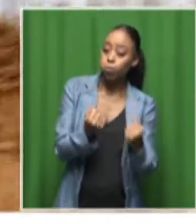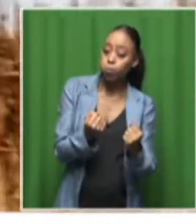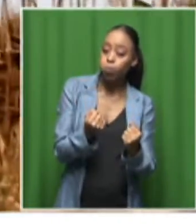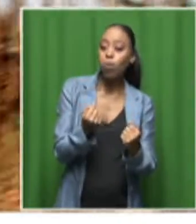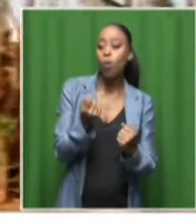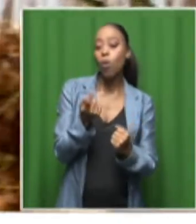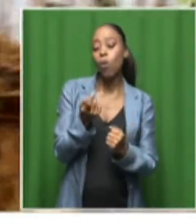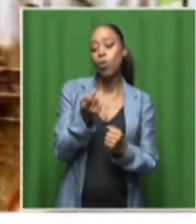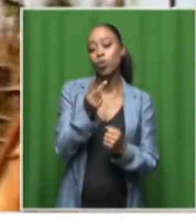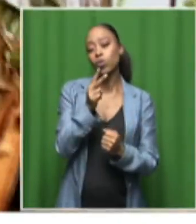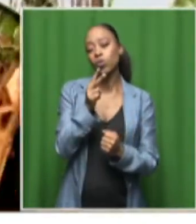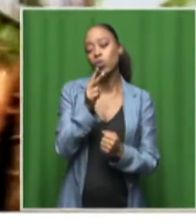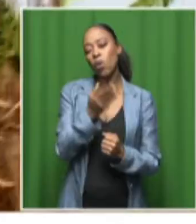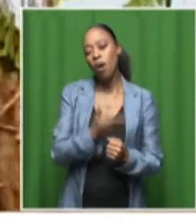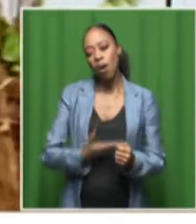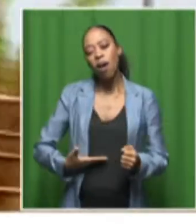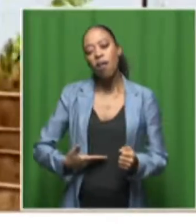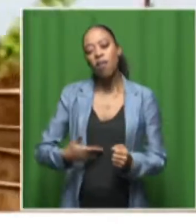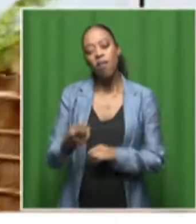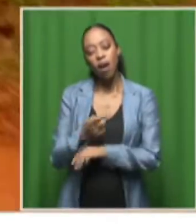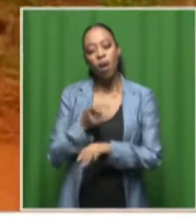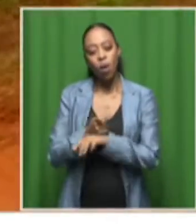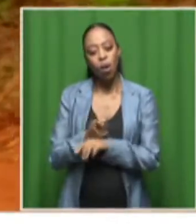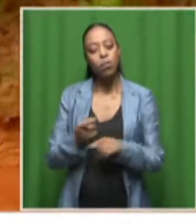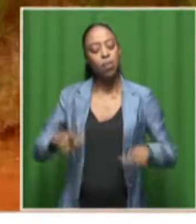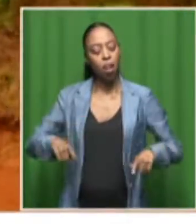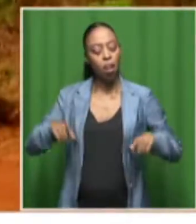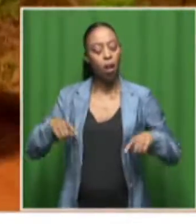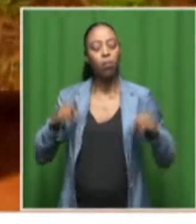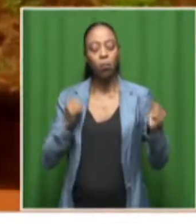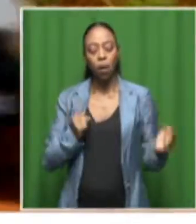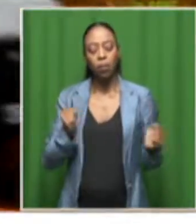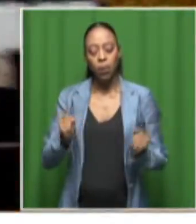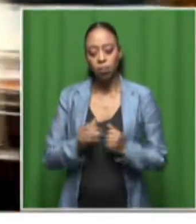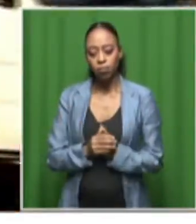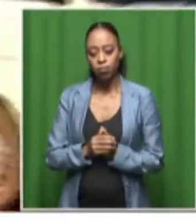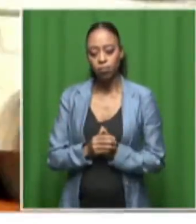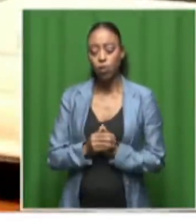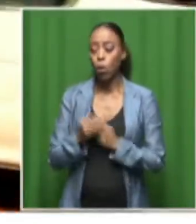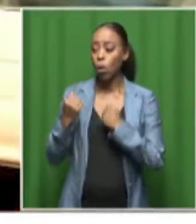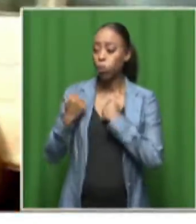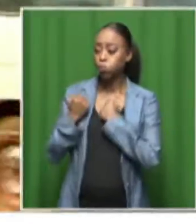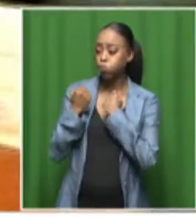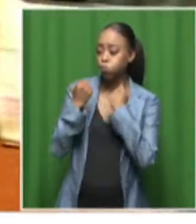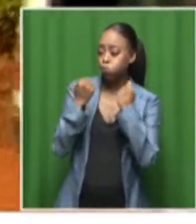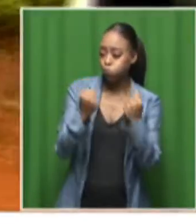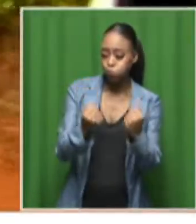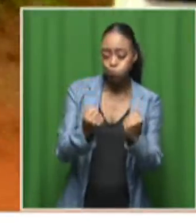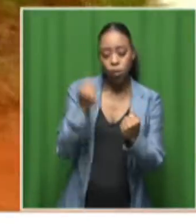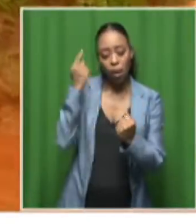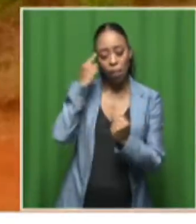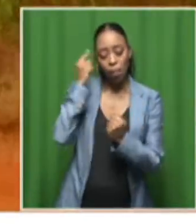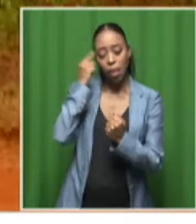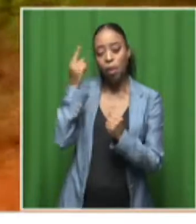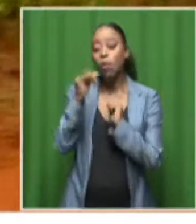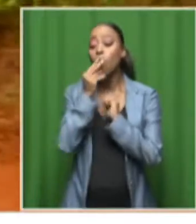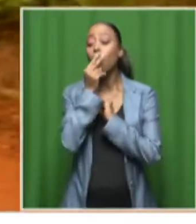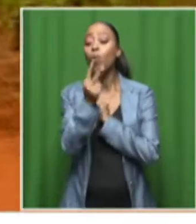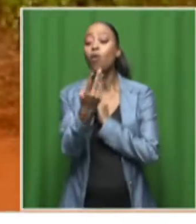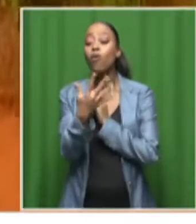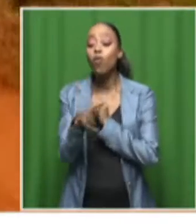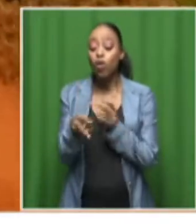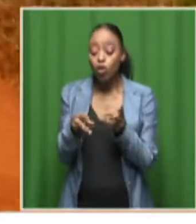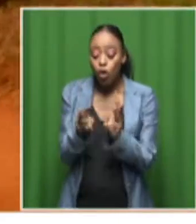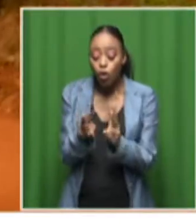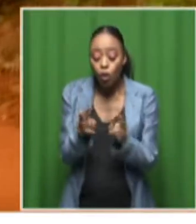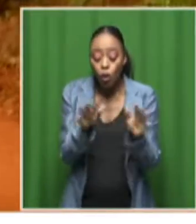2.5 hours, we arrive. What a drive it was. I think we gave you a glimpse into the terrain that we had to go through in order to